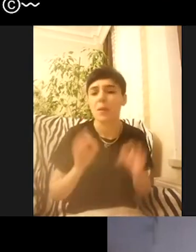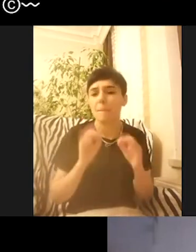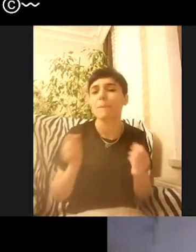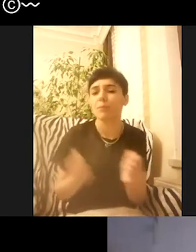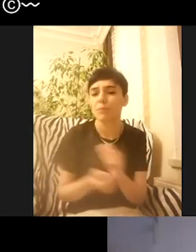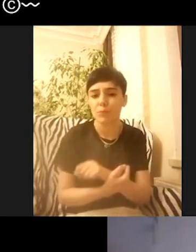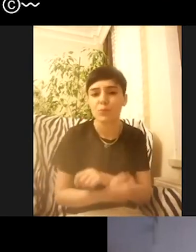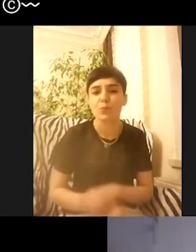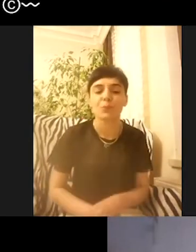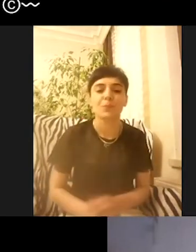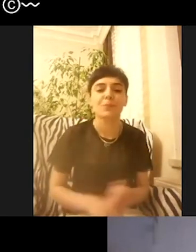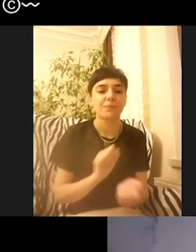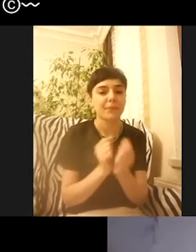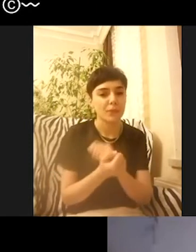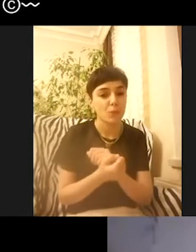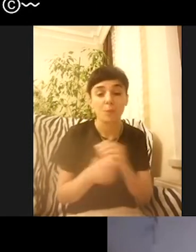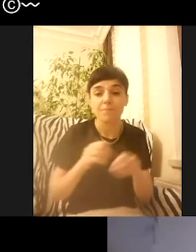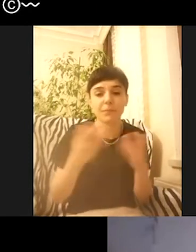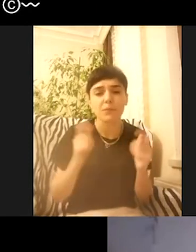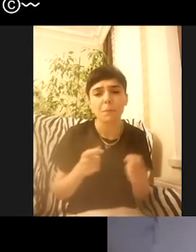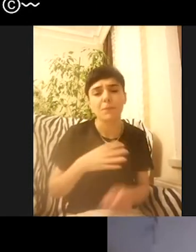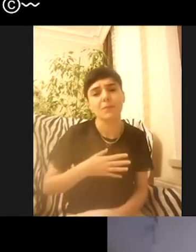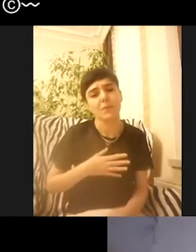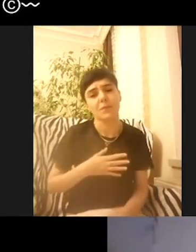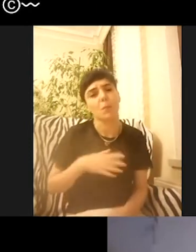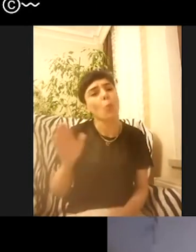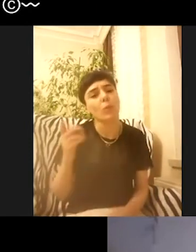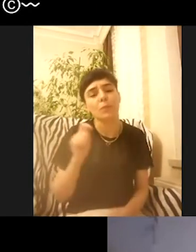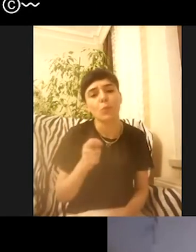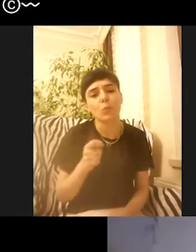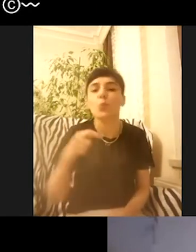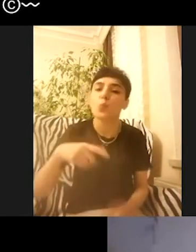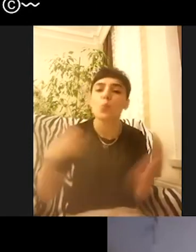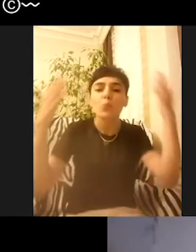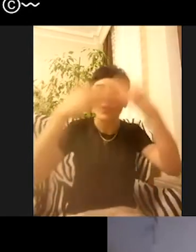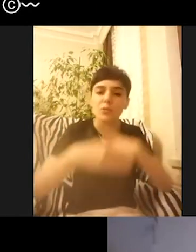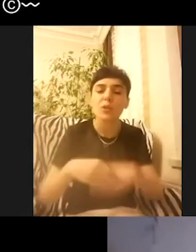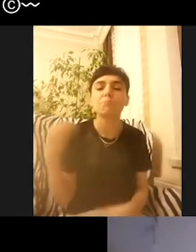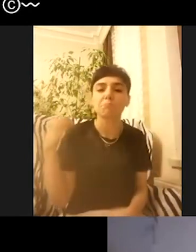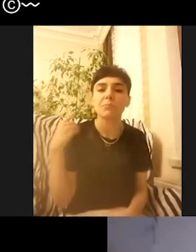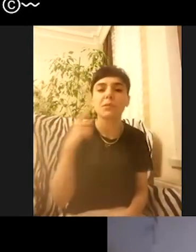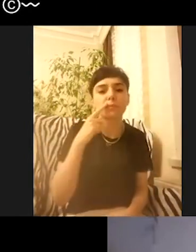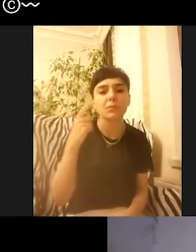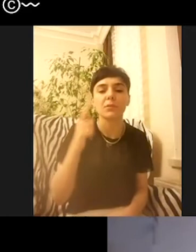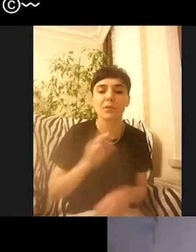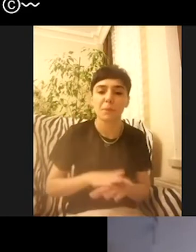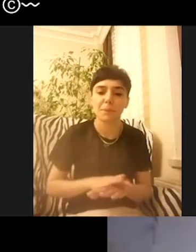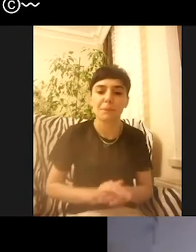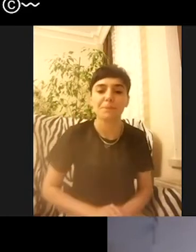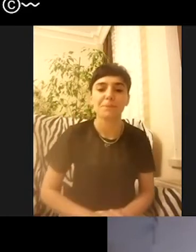for tonight, this is a new one. And I'm wearing a typical